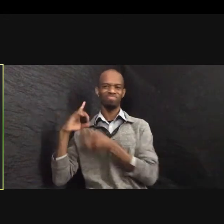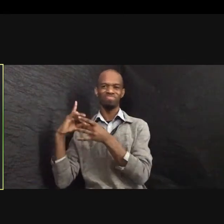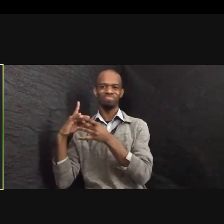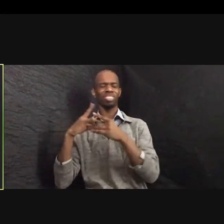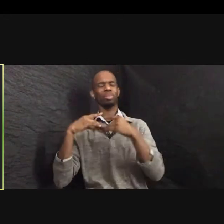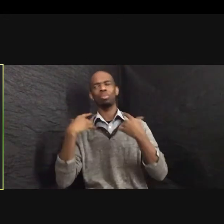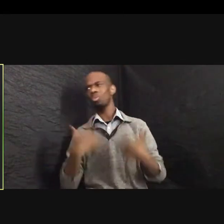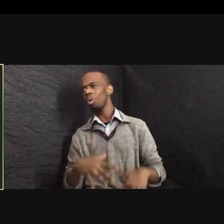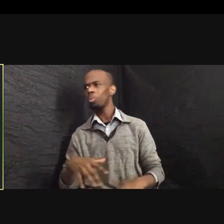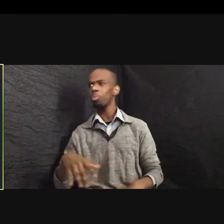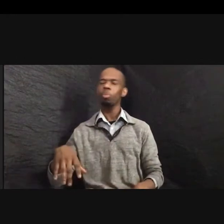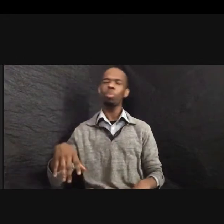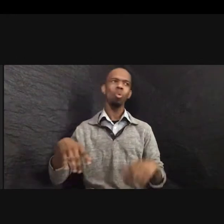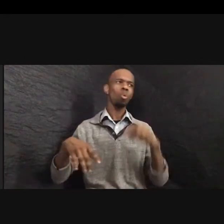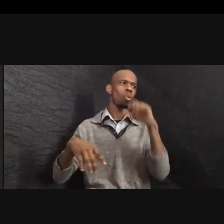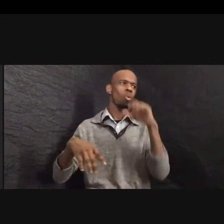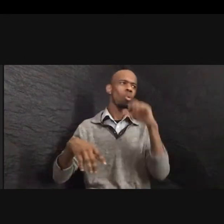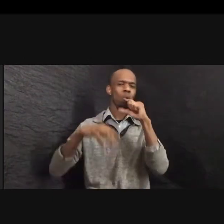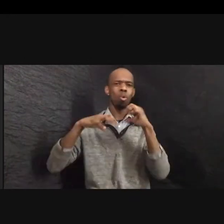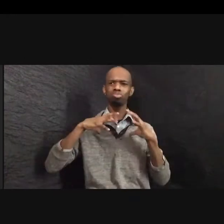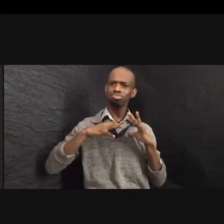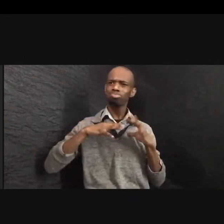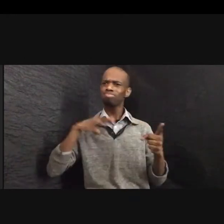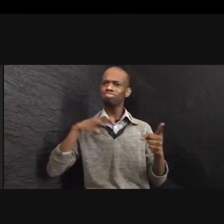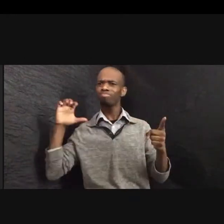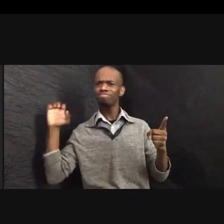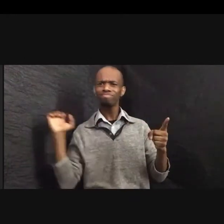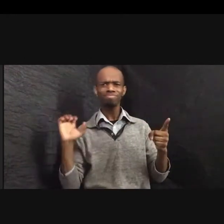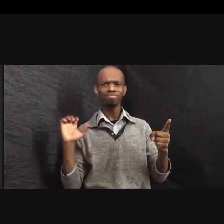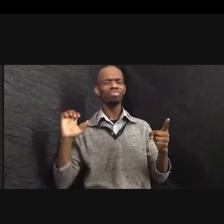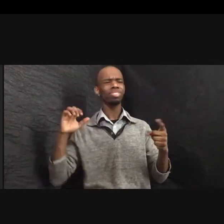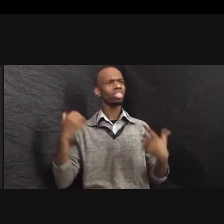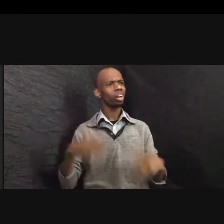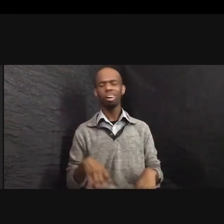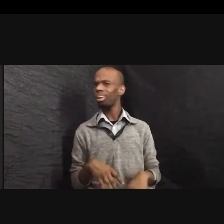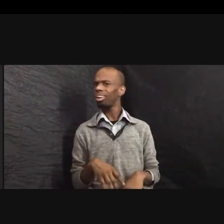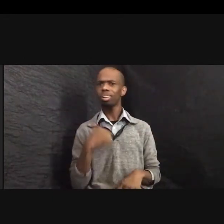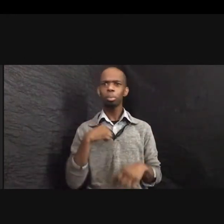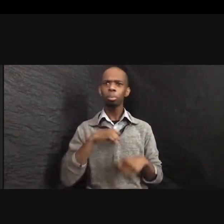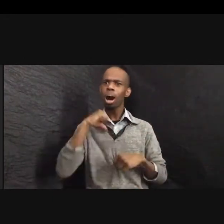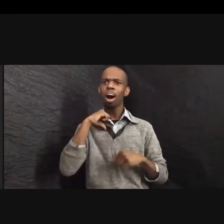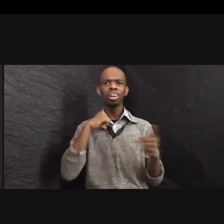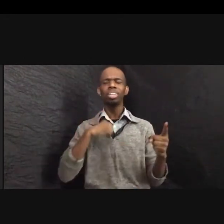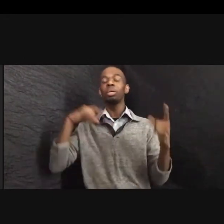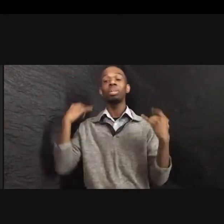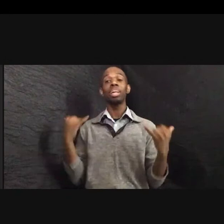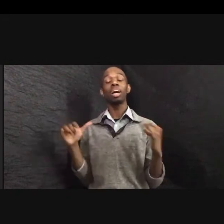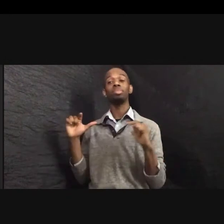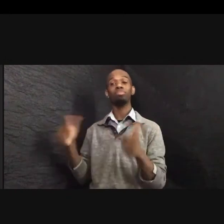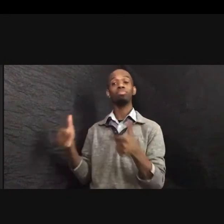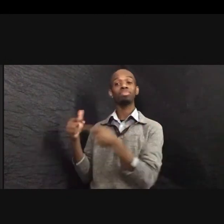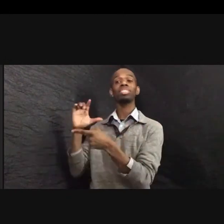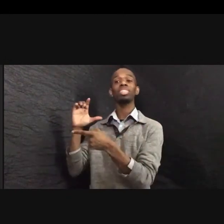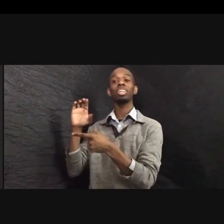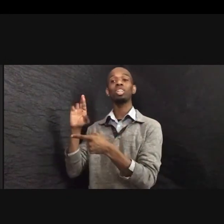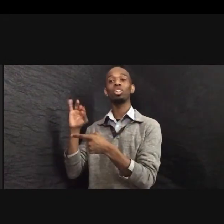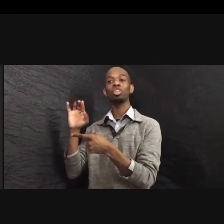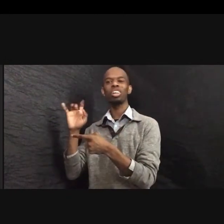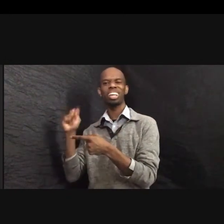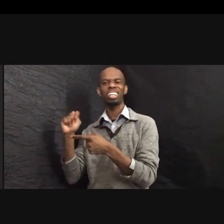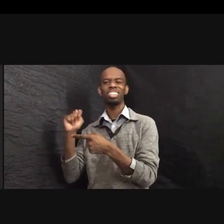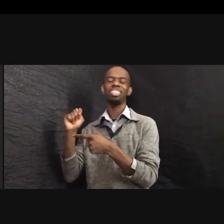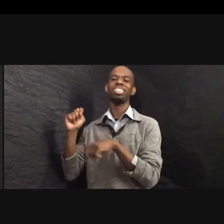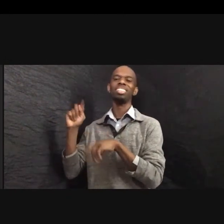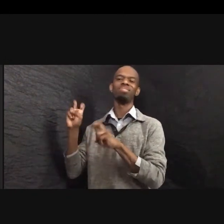well. There's so many people here, but come on in, Cricket. Come on, say hello to the people.